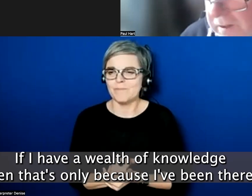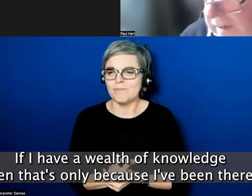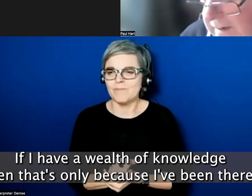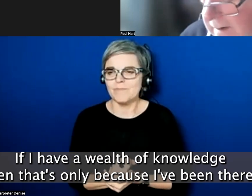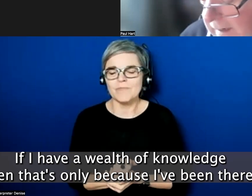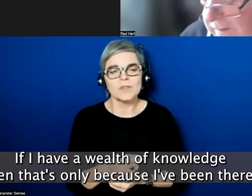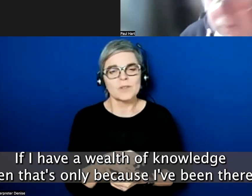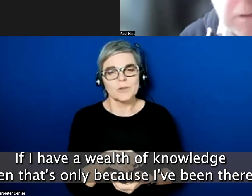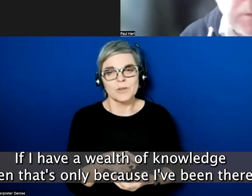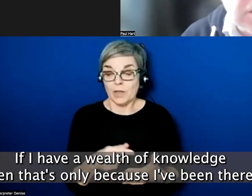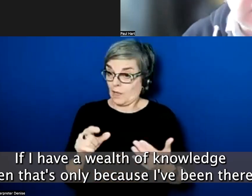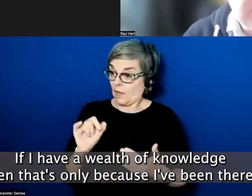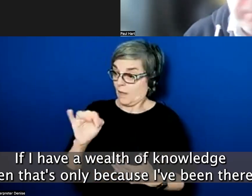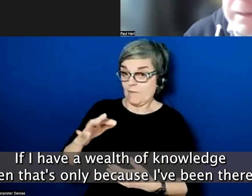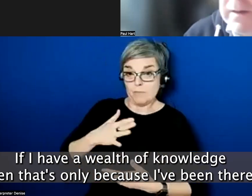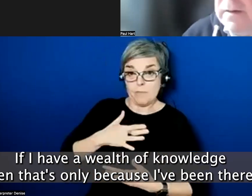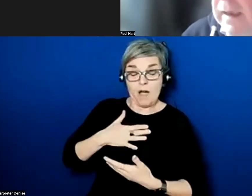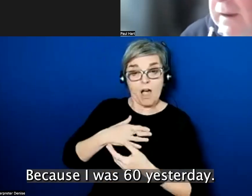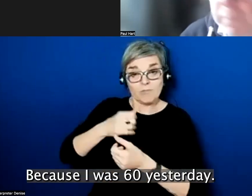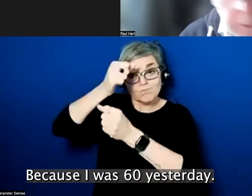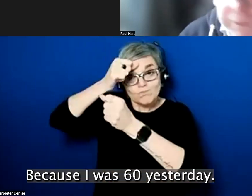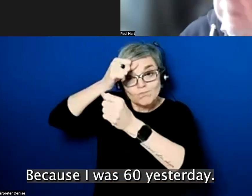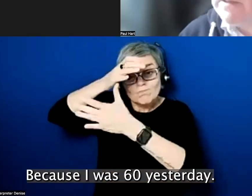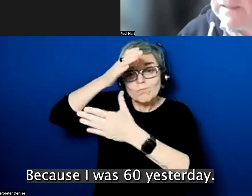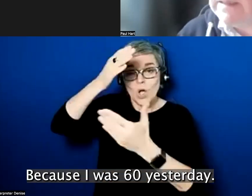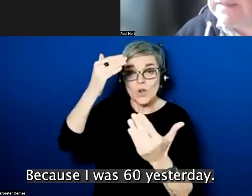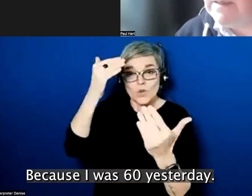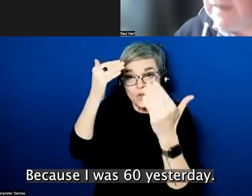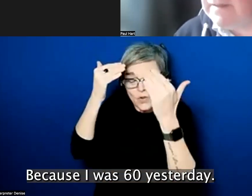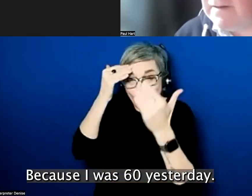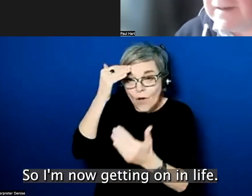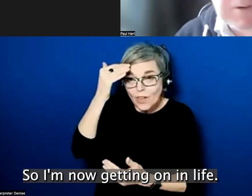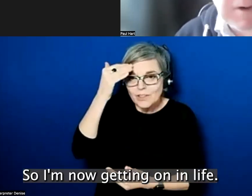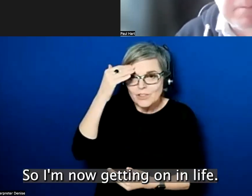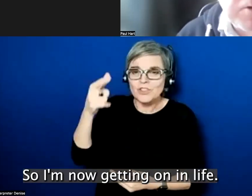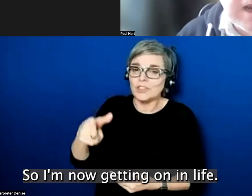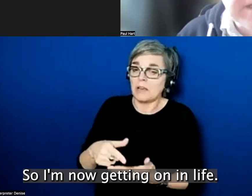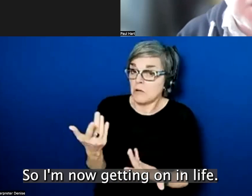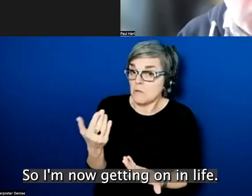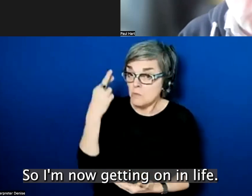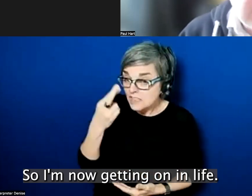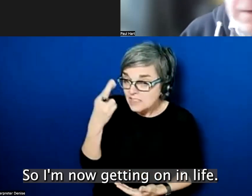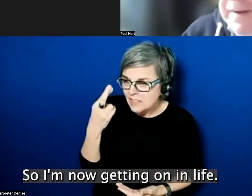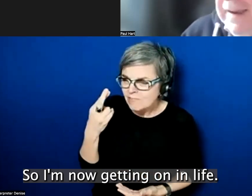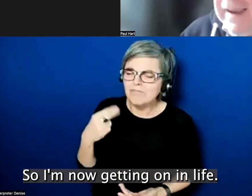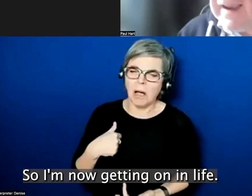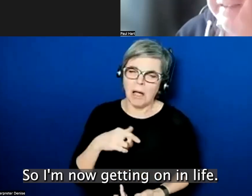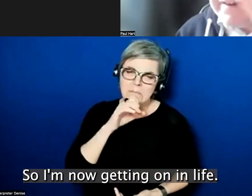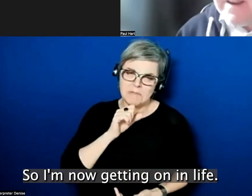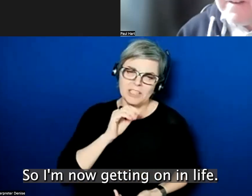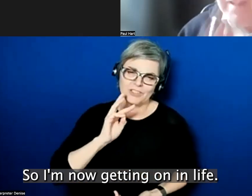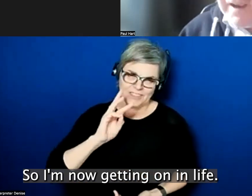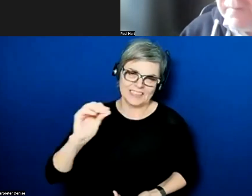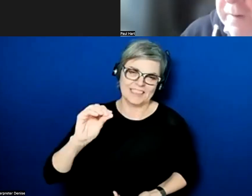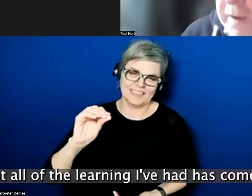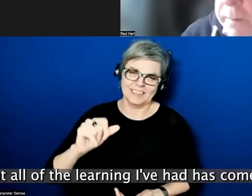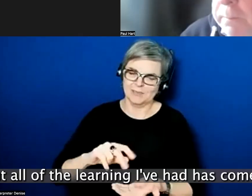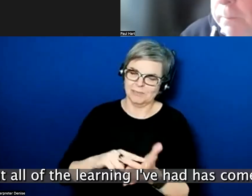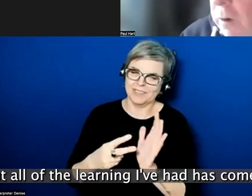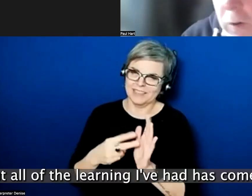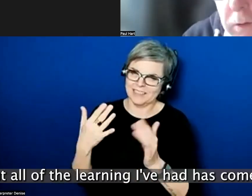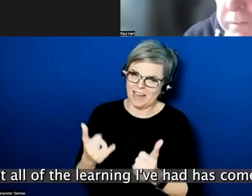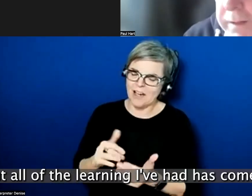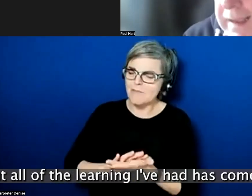knowledge, then that's only because I've been because I was 60 yesterday, so I'm now getting on in life.